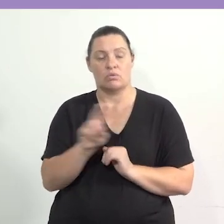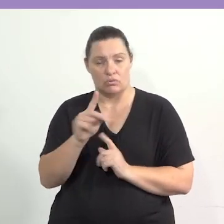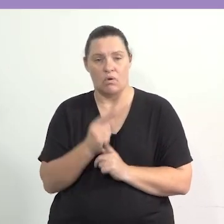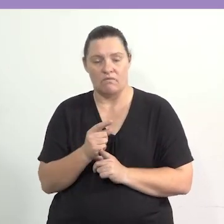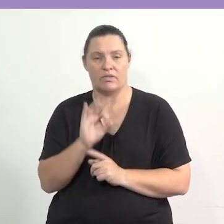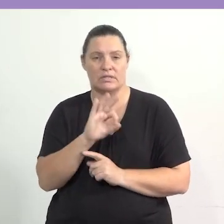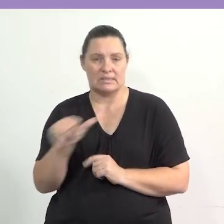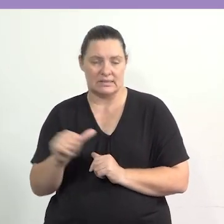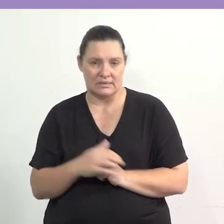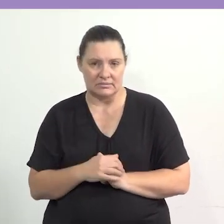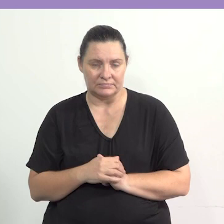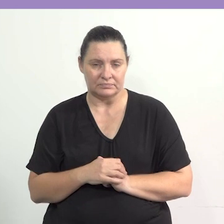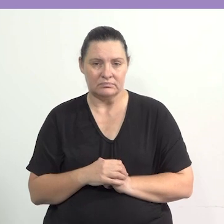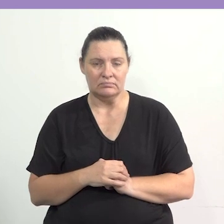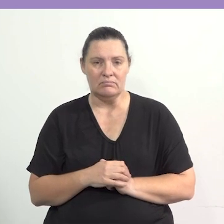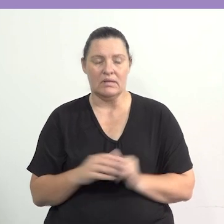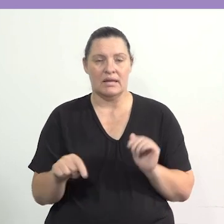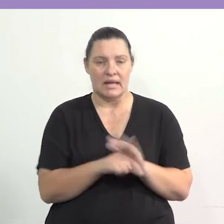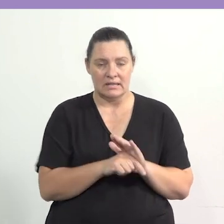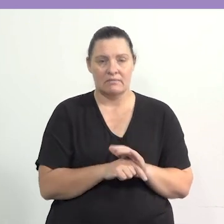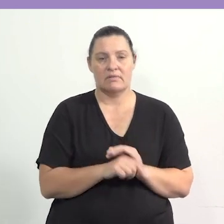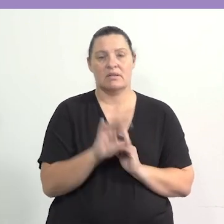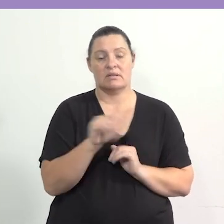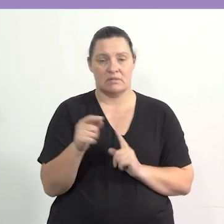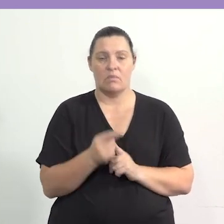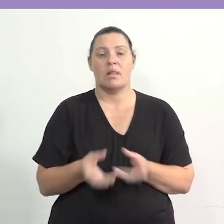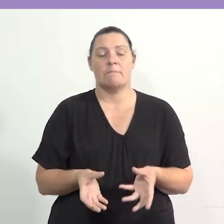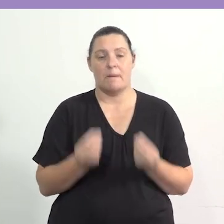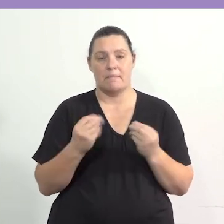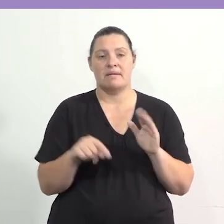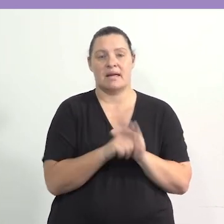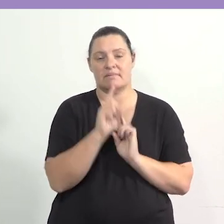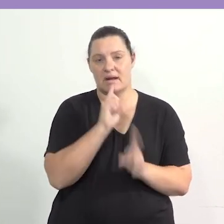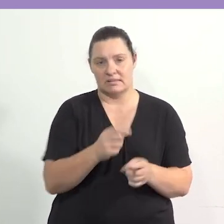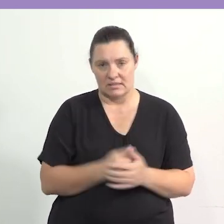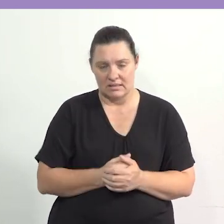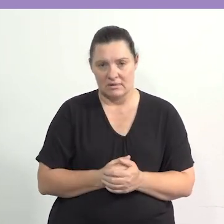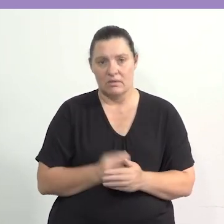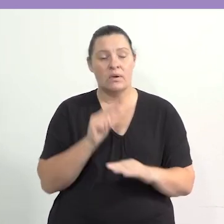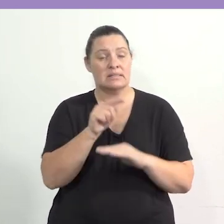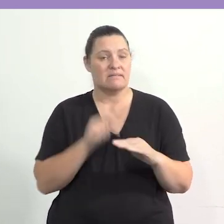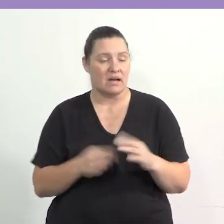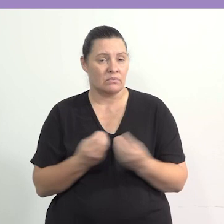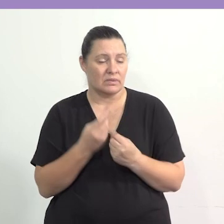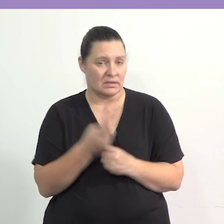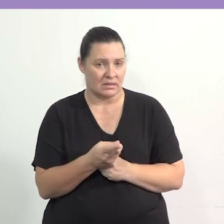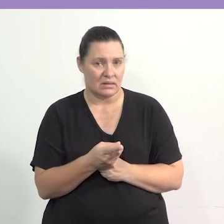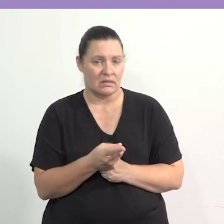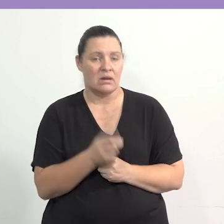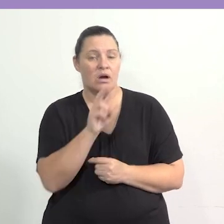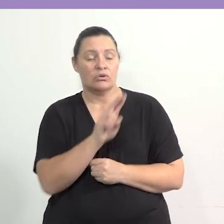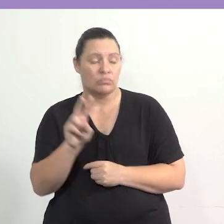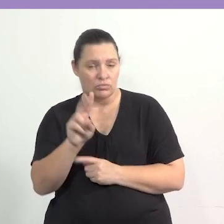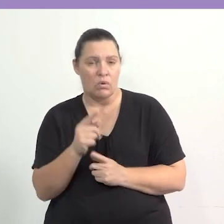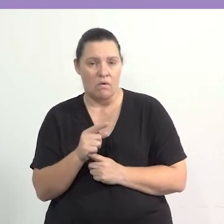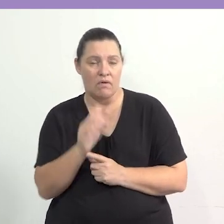of 36. A negative square root will give us a negative answer. We are dividing that by the cube